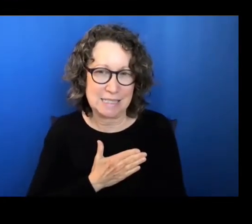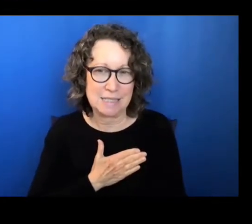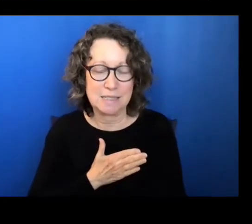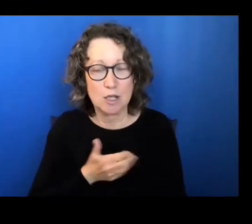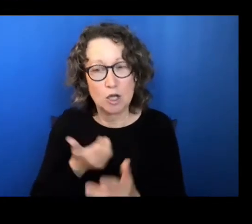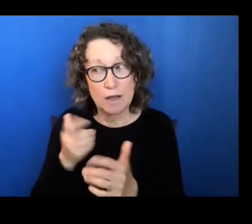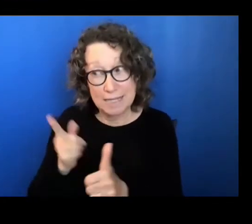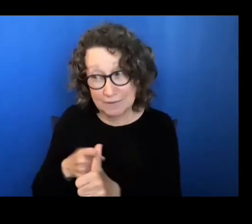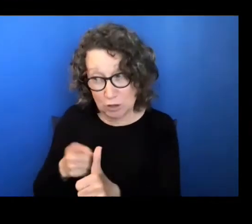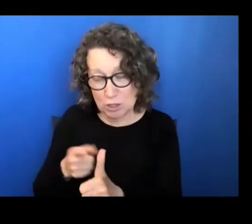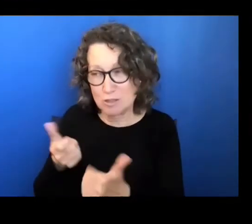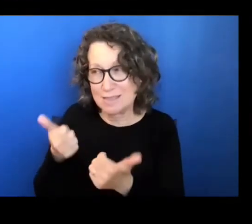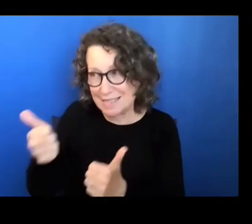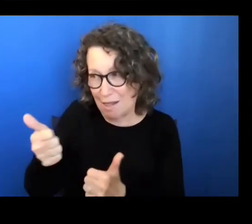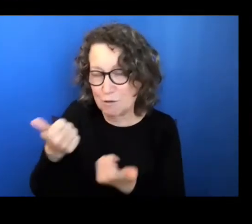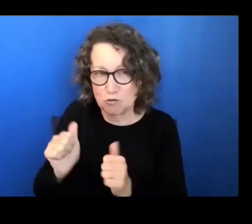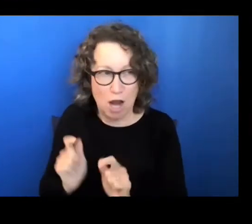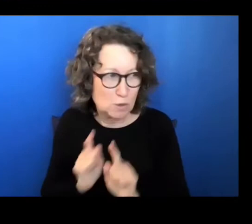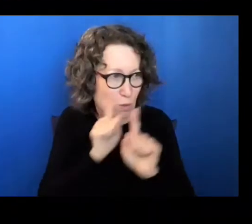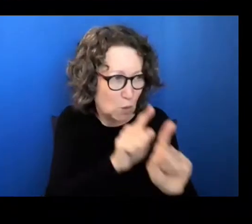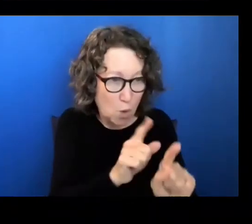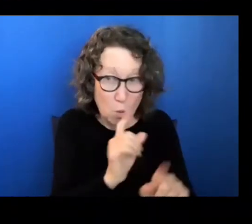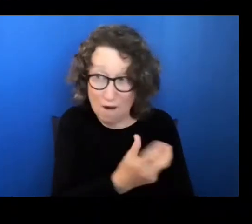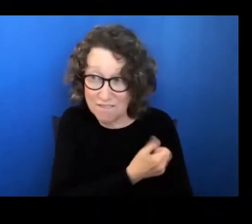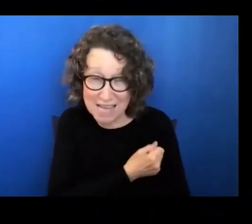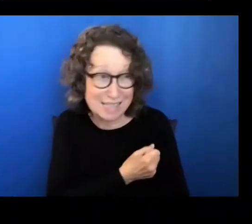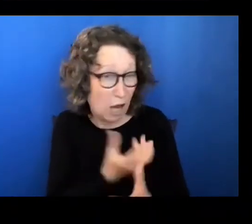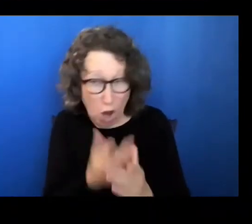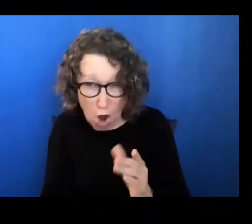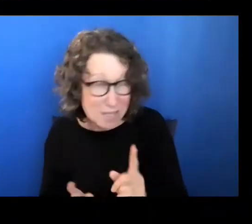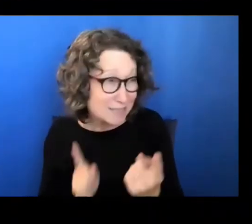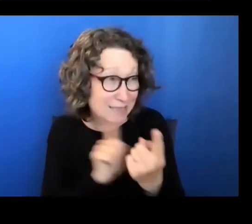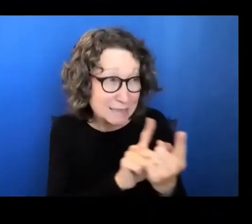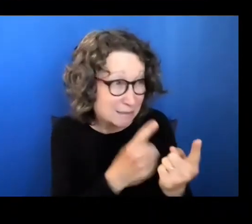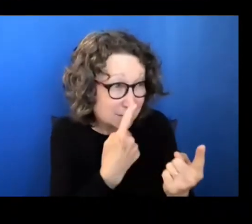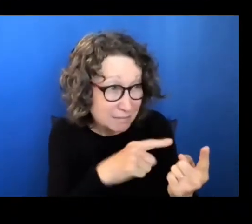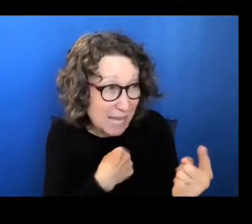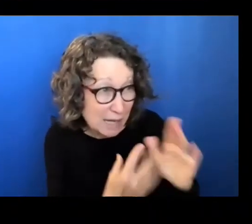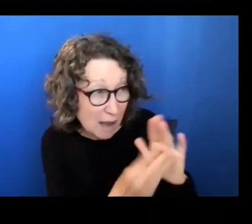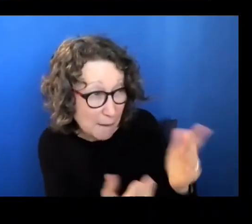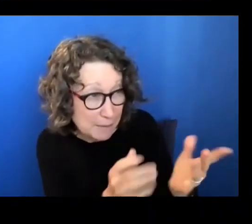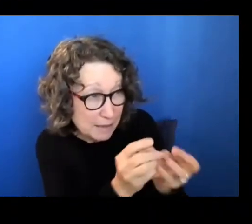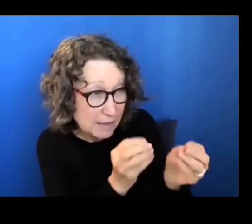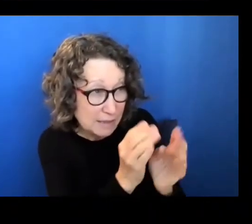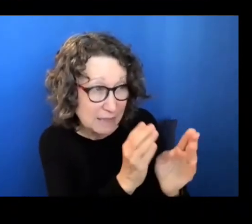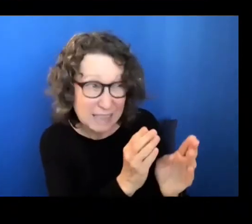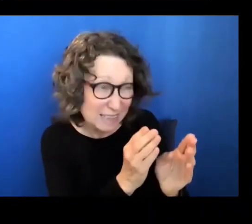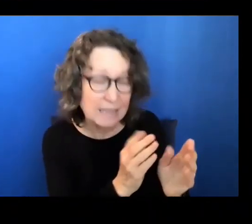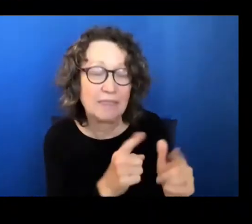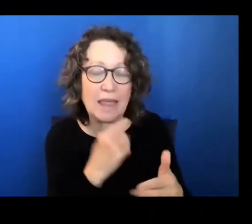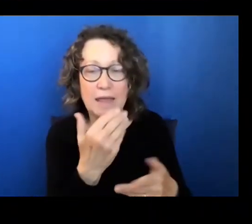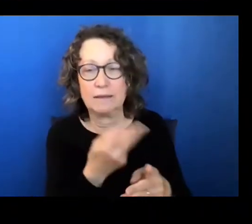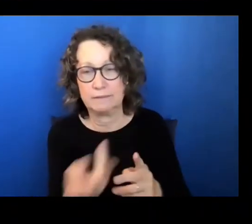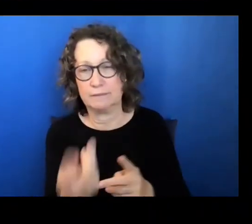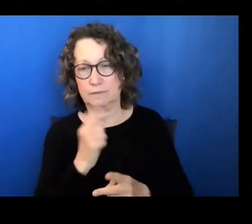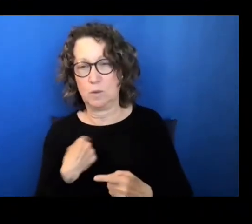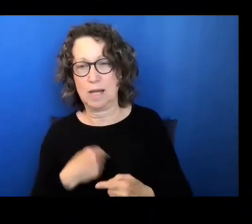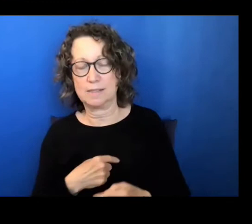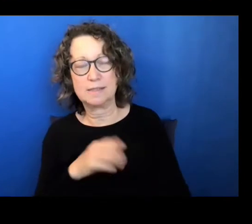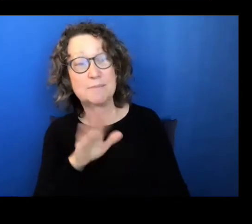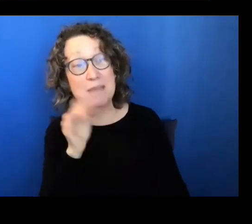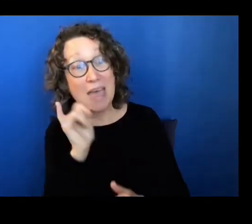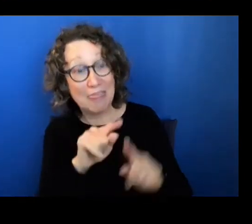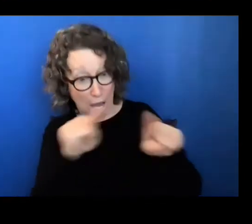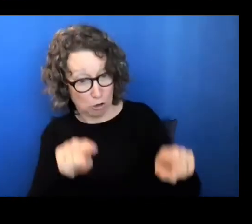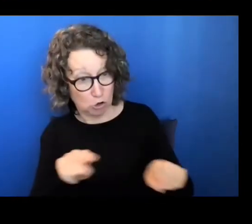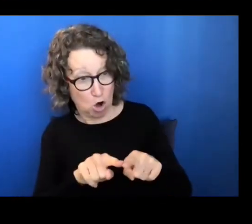replacement from the place which you got the vaccination from. How important is it to have that